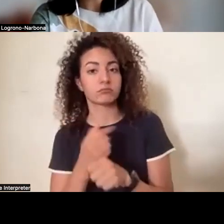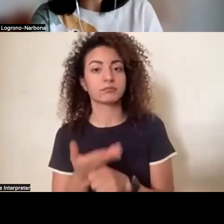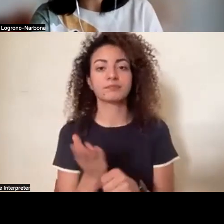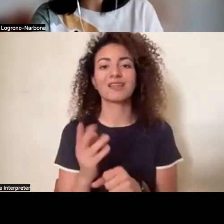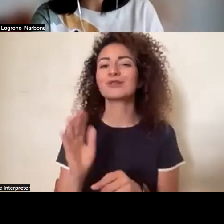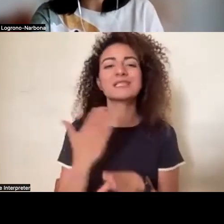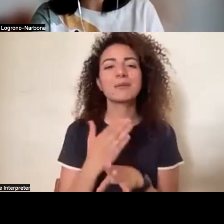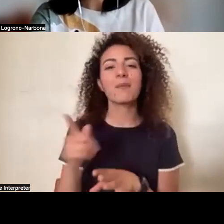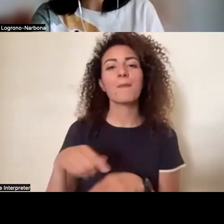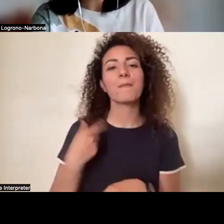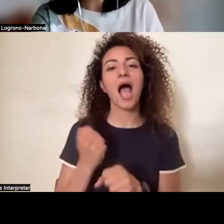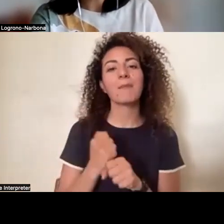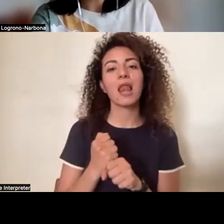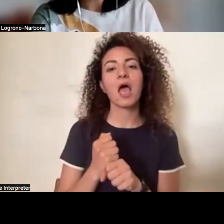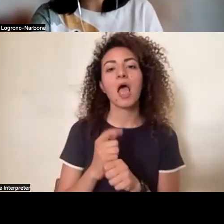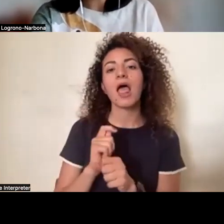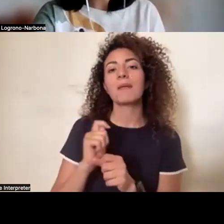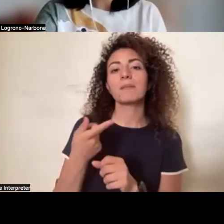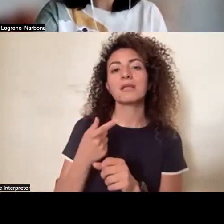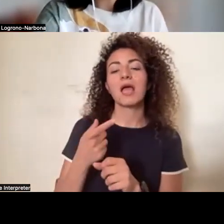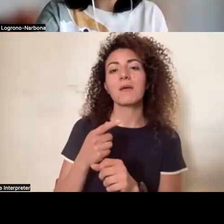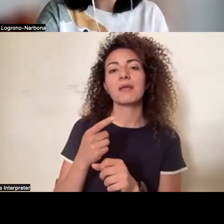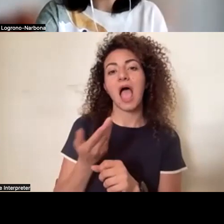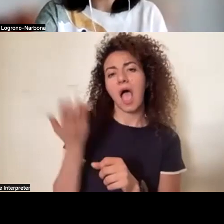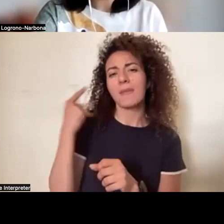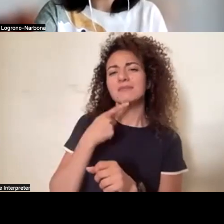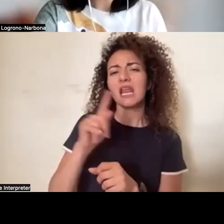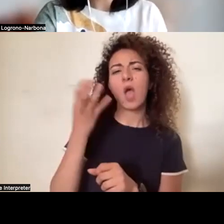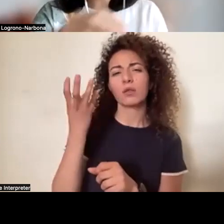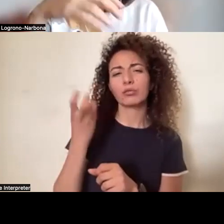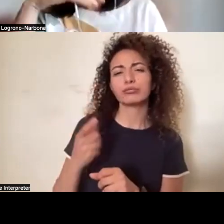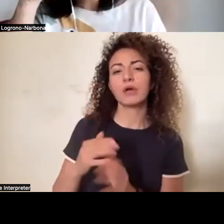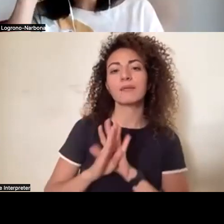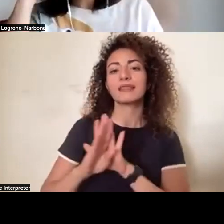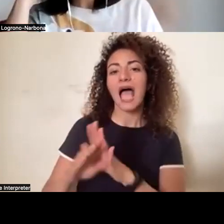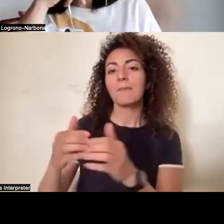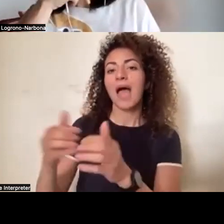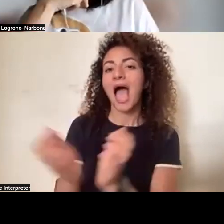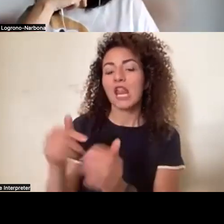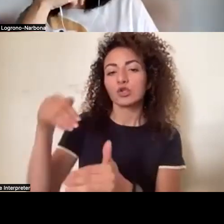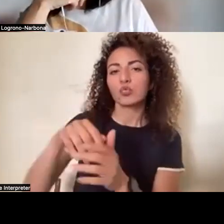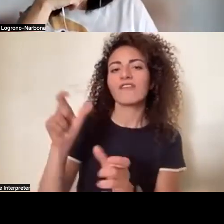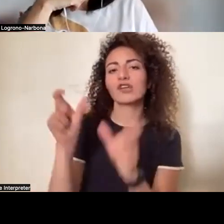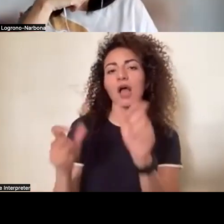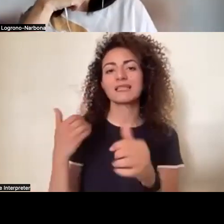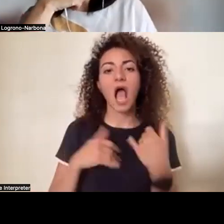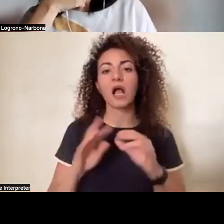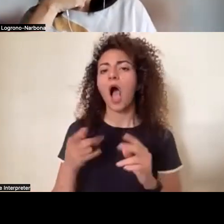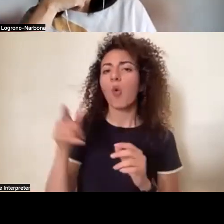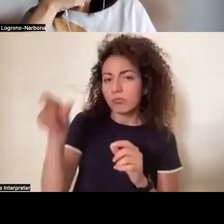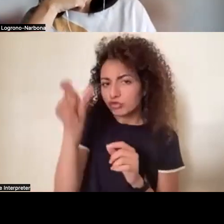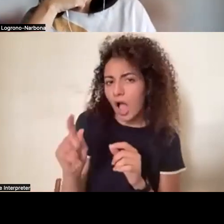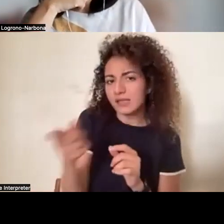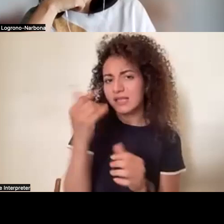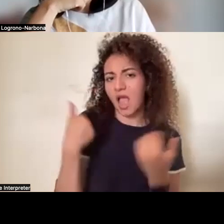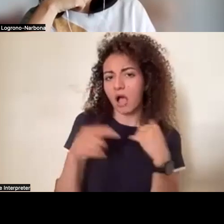do disability pensions for years, support for families or for people with disabilities themselves, and